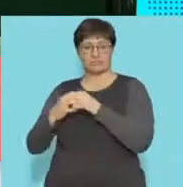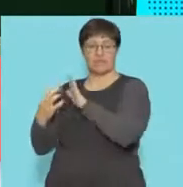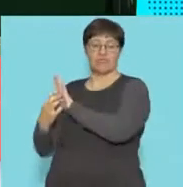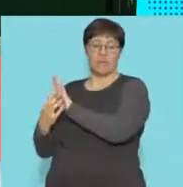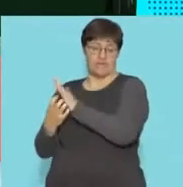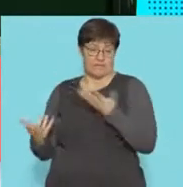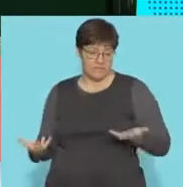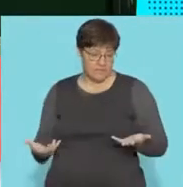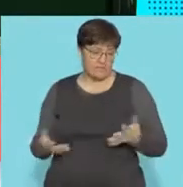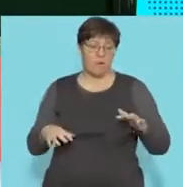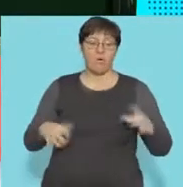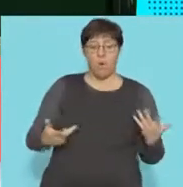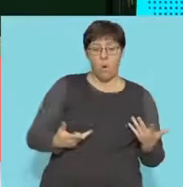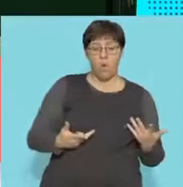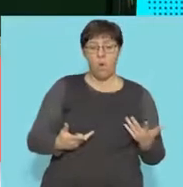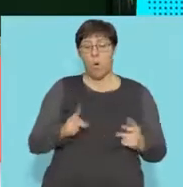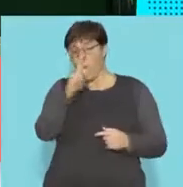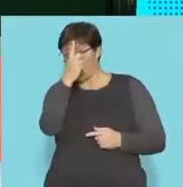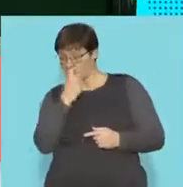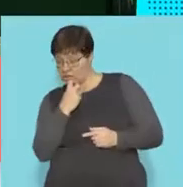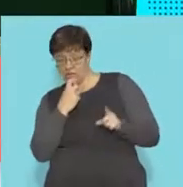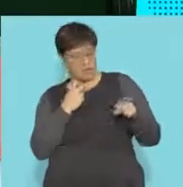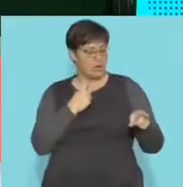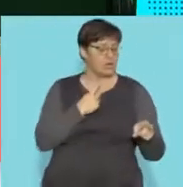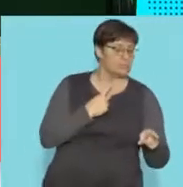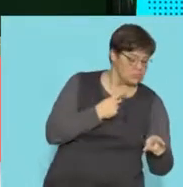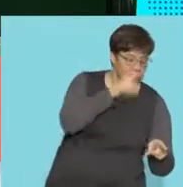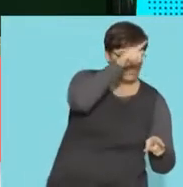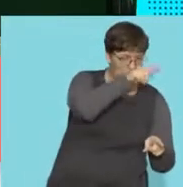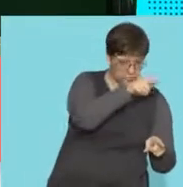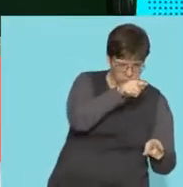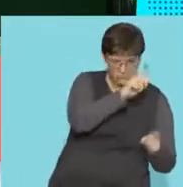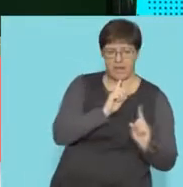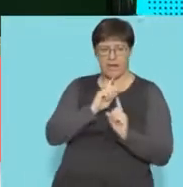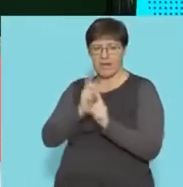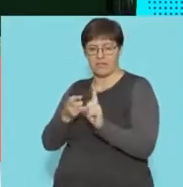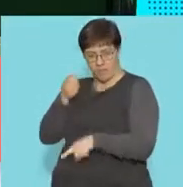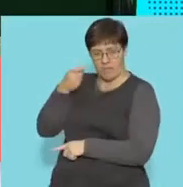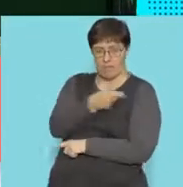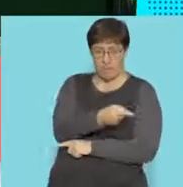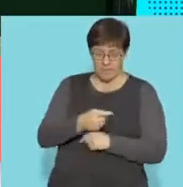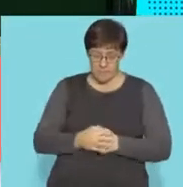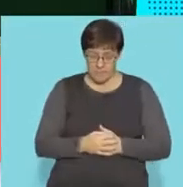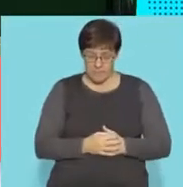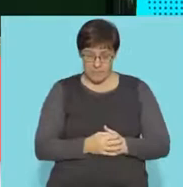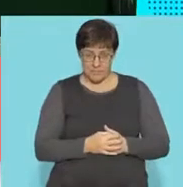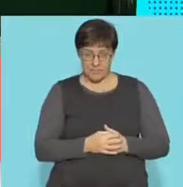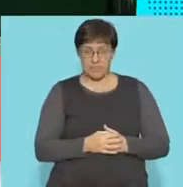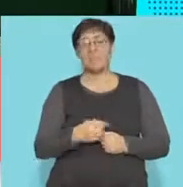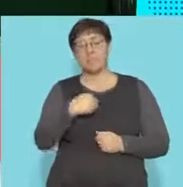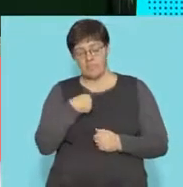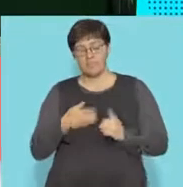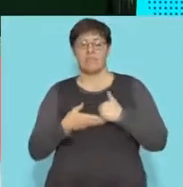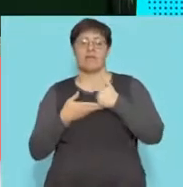data. You might have to answer questions that interpret a graph that you've been given. But I'm going to help